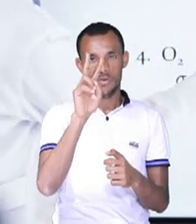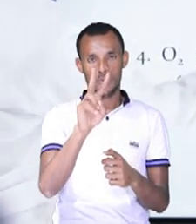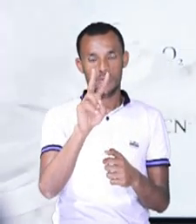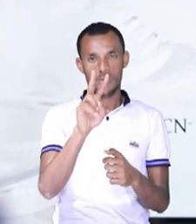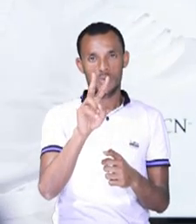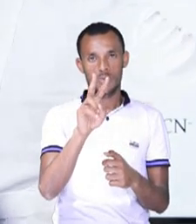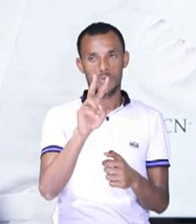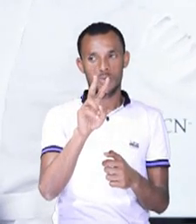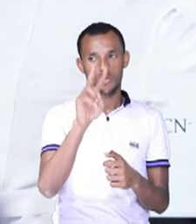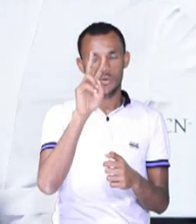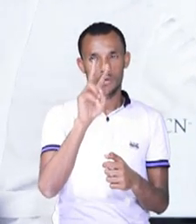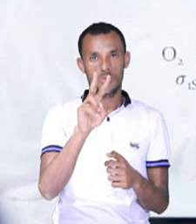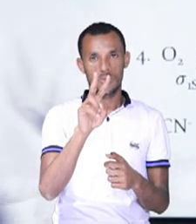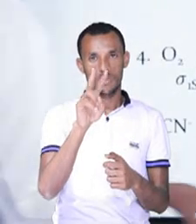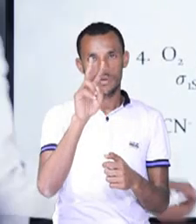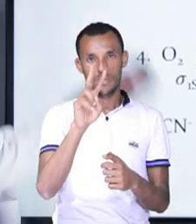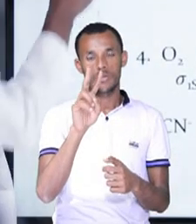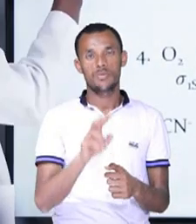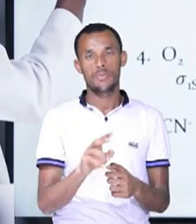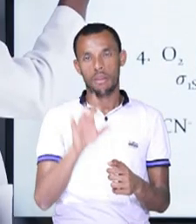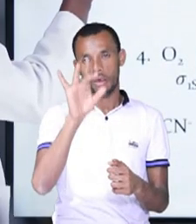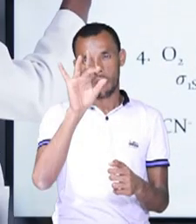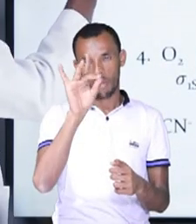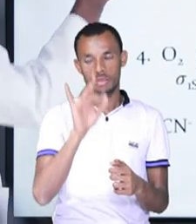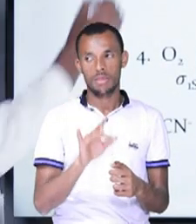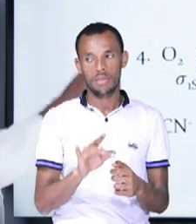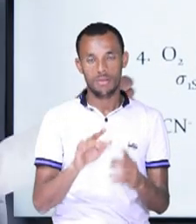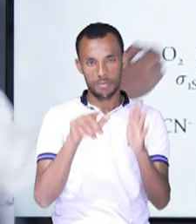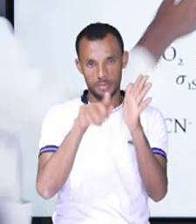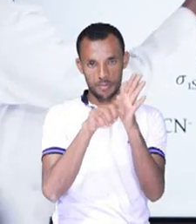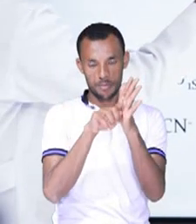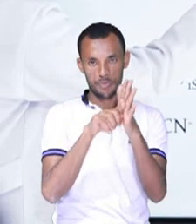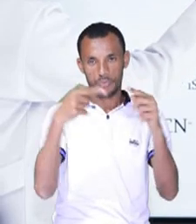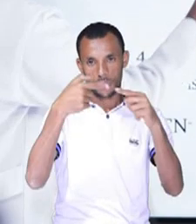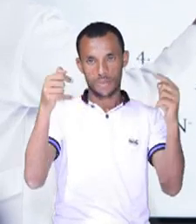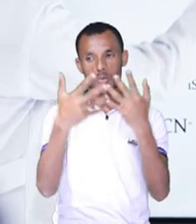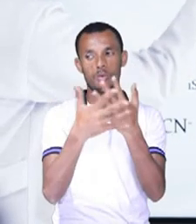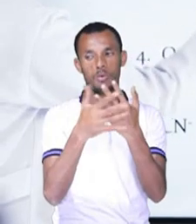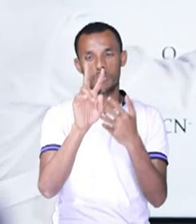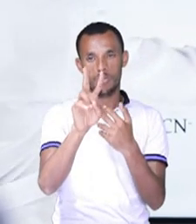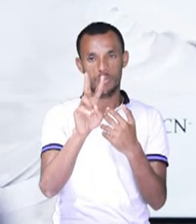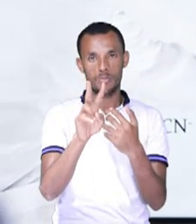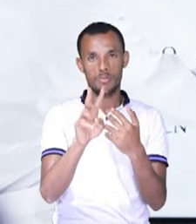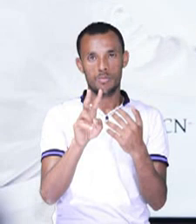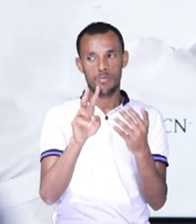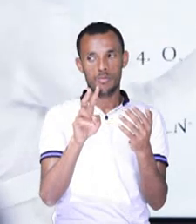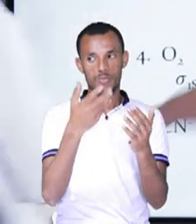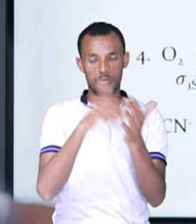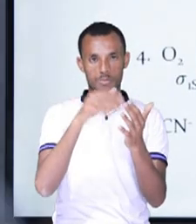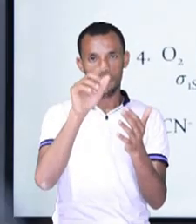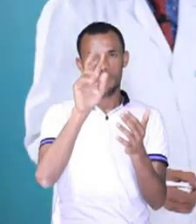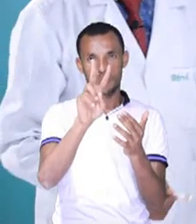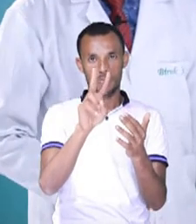2, 2, 2, 8. Minus anti-bonding here, 2. Anti-bonding again,